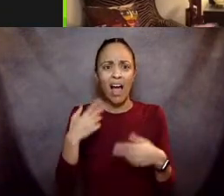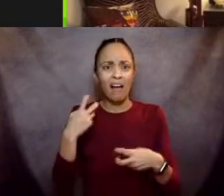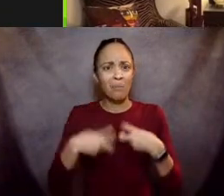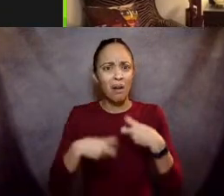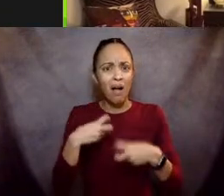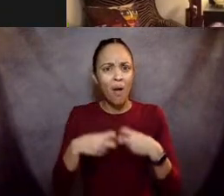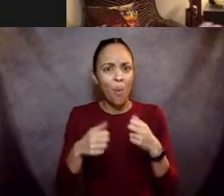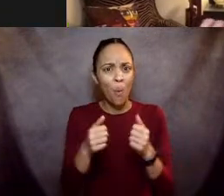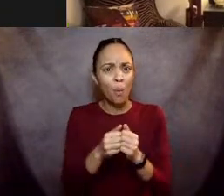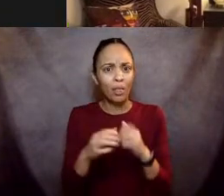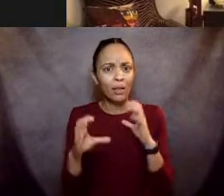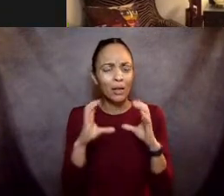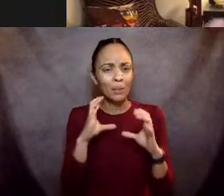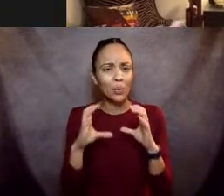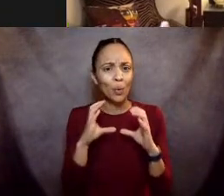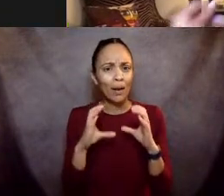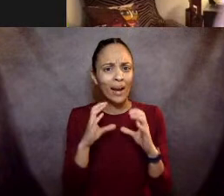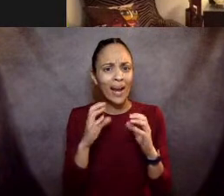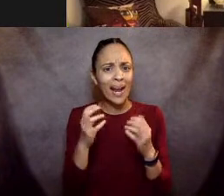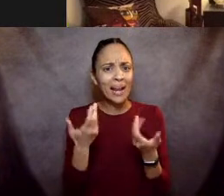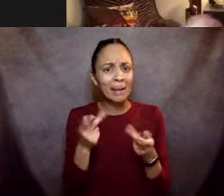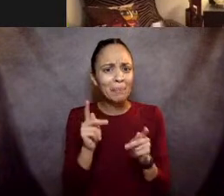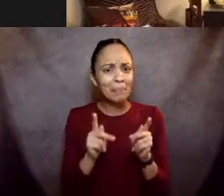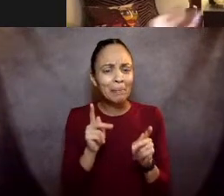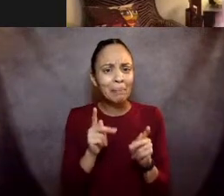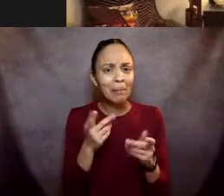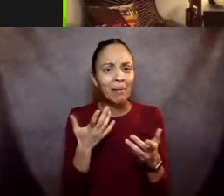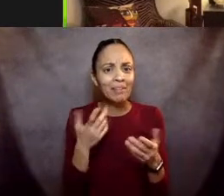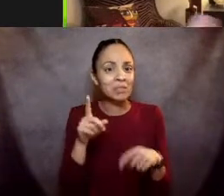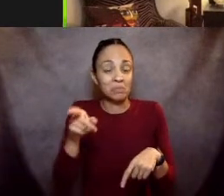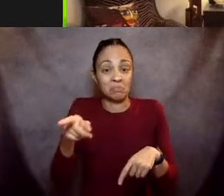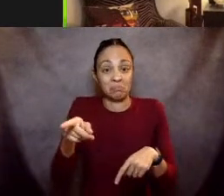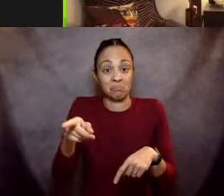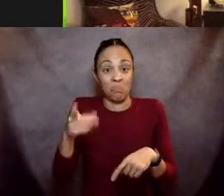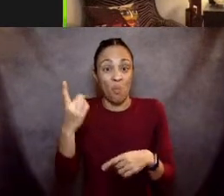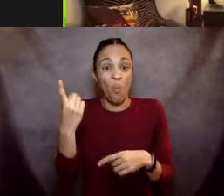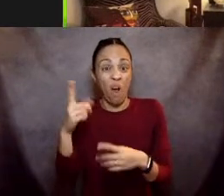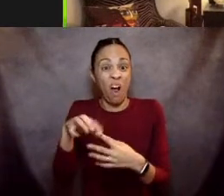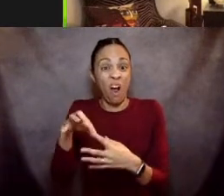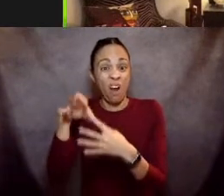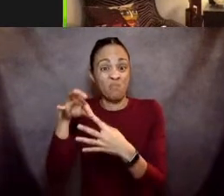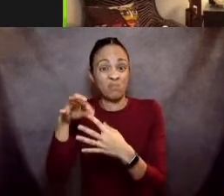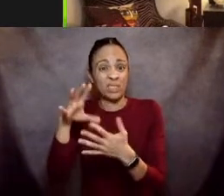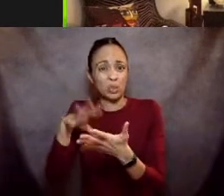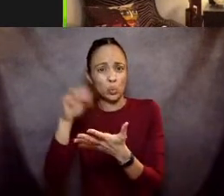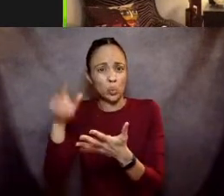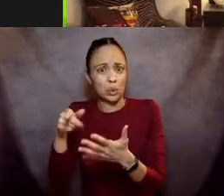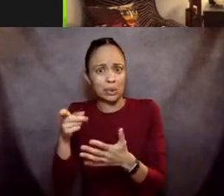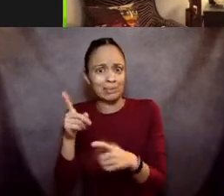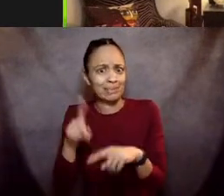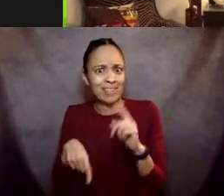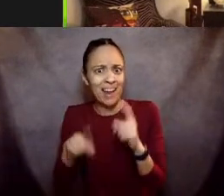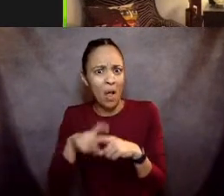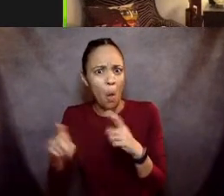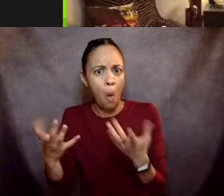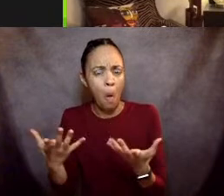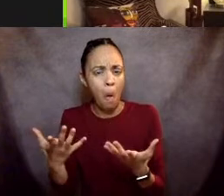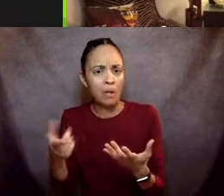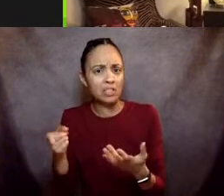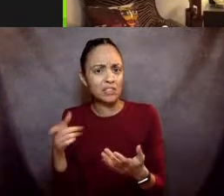girl, if you call them, you might get an answer right now. Baby